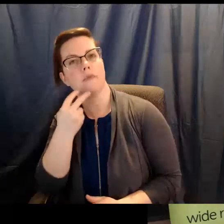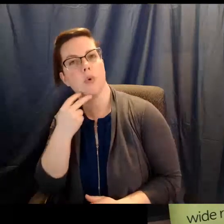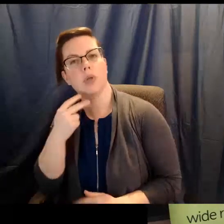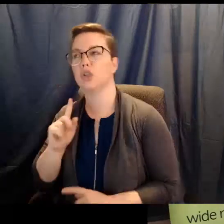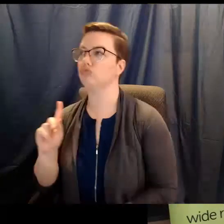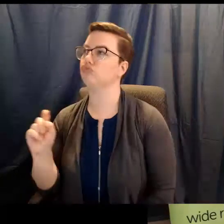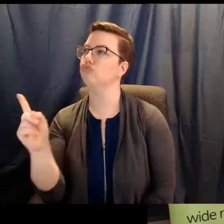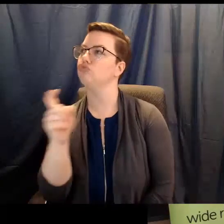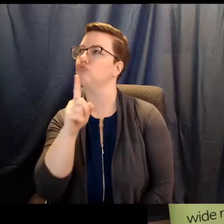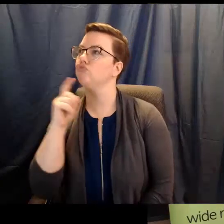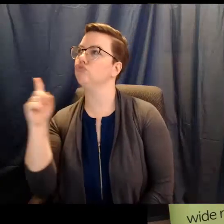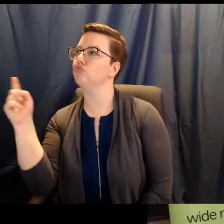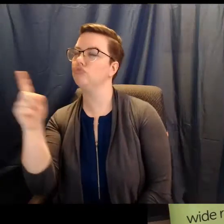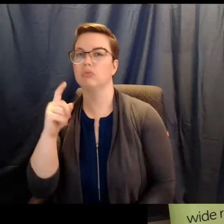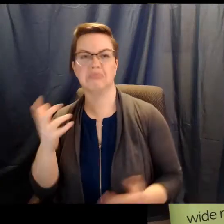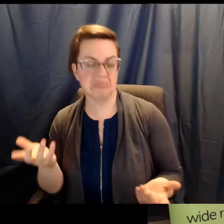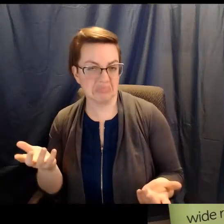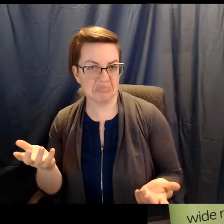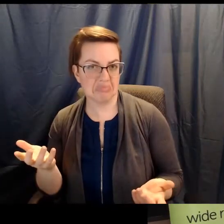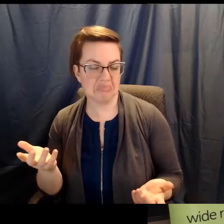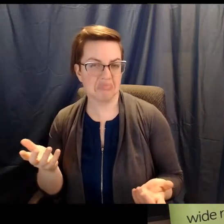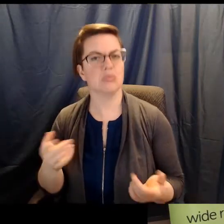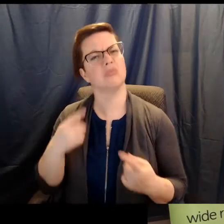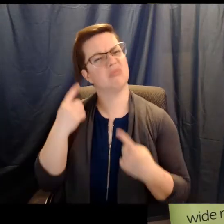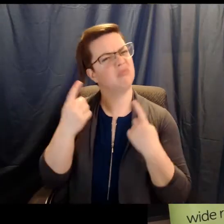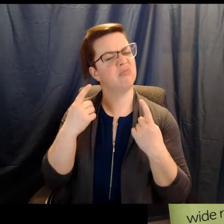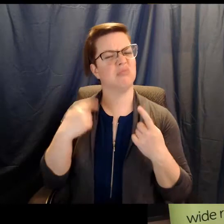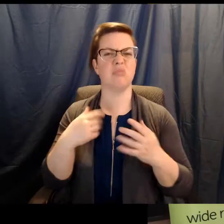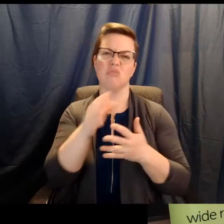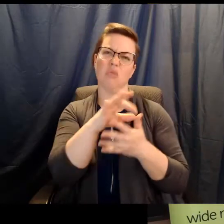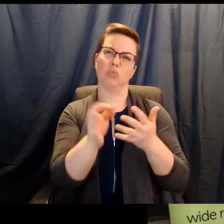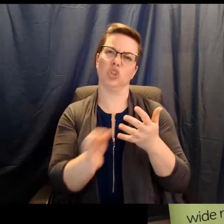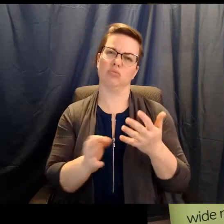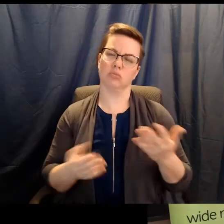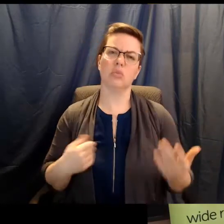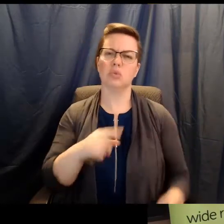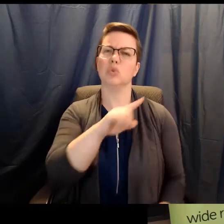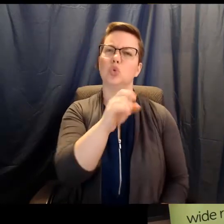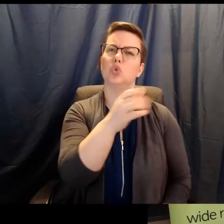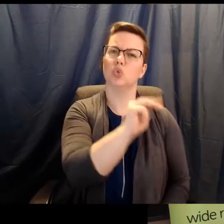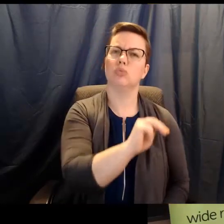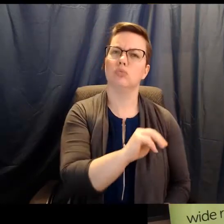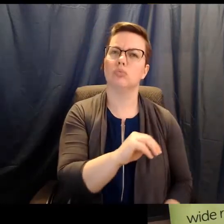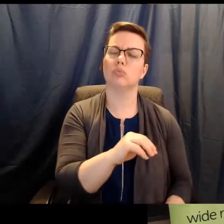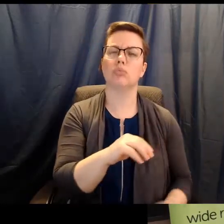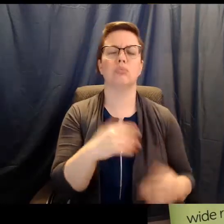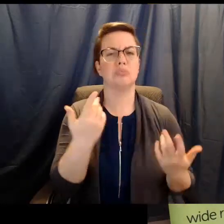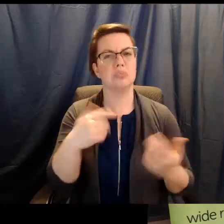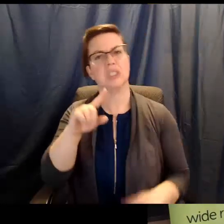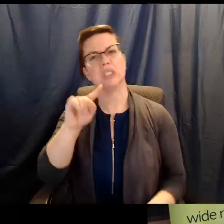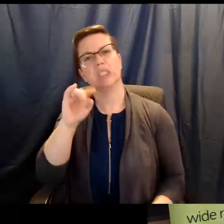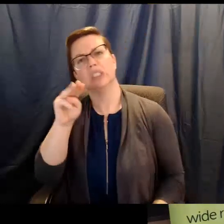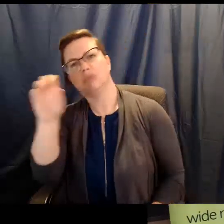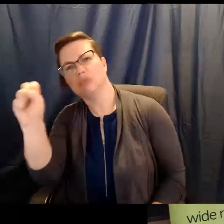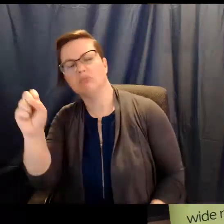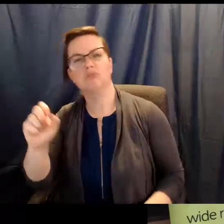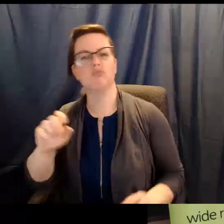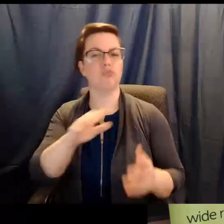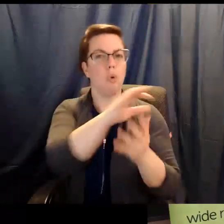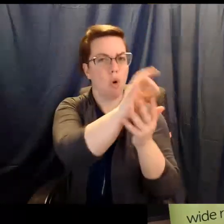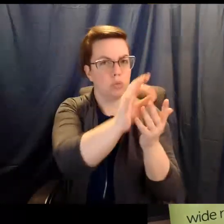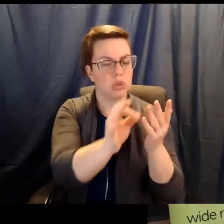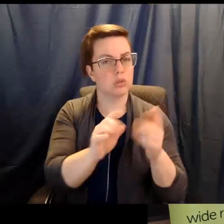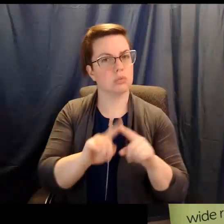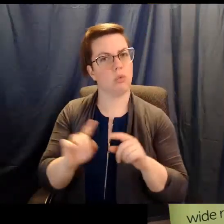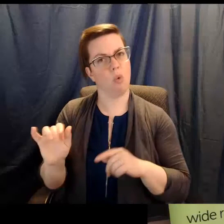great tool, or Teams, but we have a phone as well. Can we get the phone going so we don't have to walk around like this? Can we stick it in our pocket